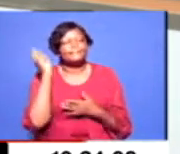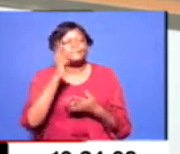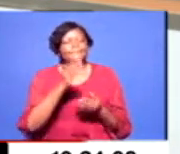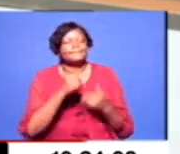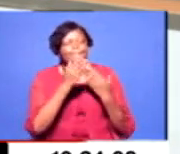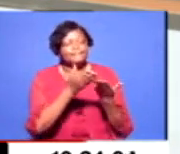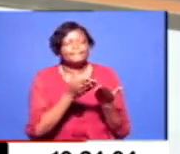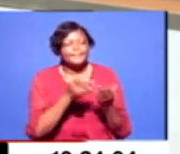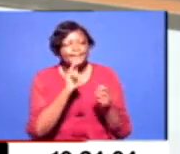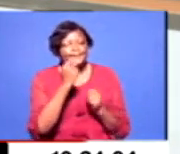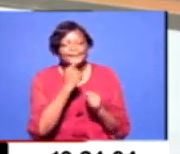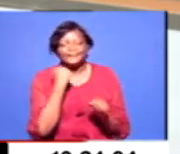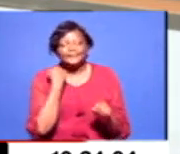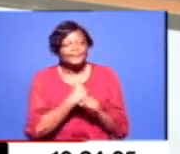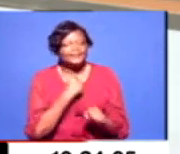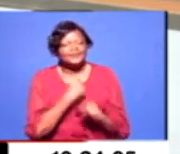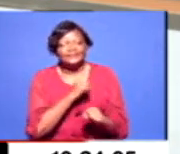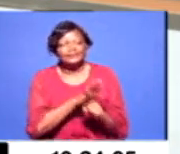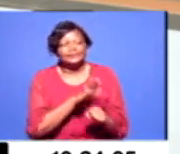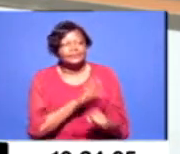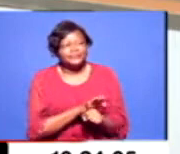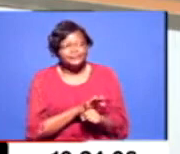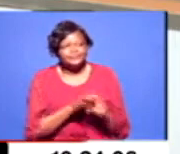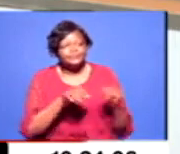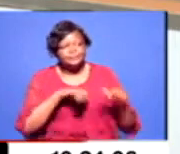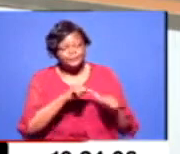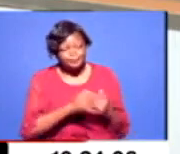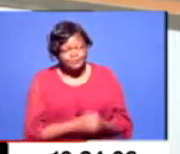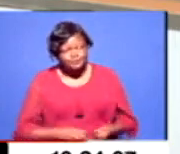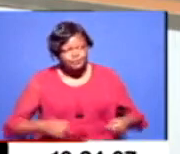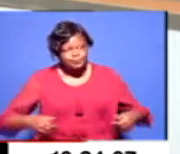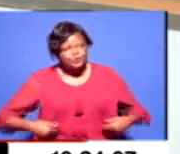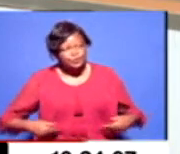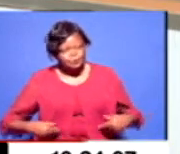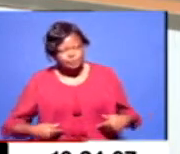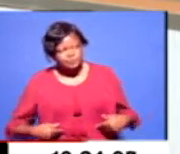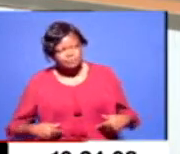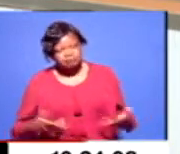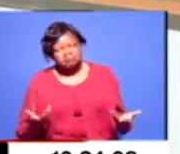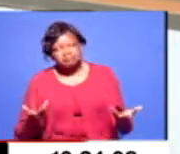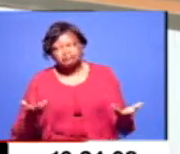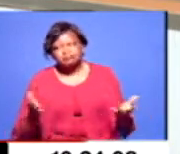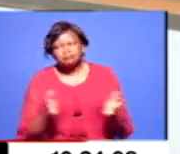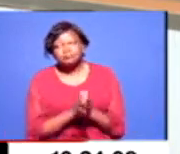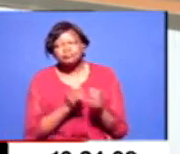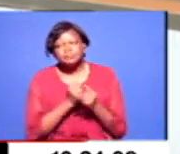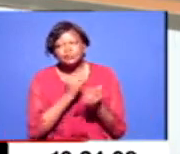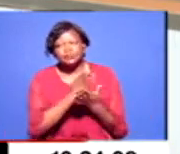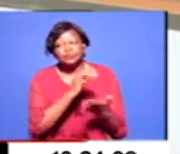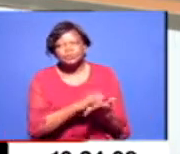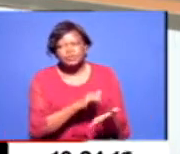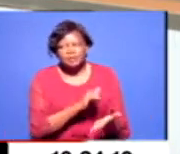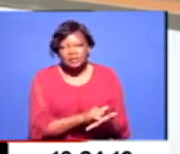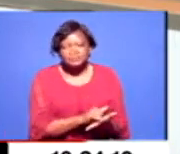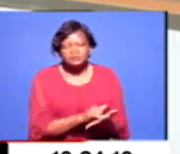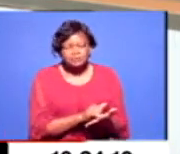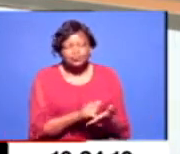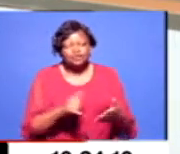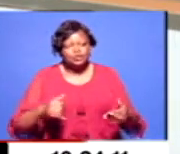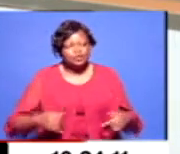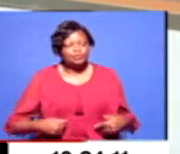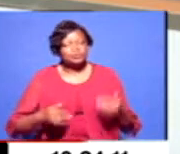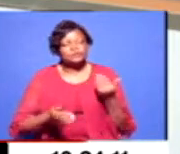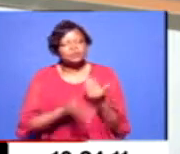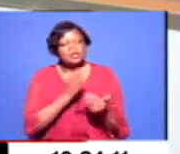does. Now, when it comes to matters teenage and ensuring that the teenagers are not only taken care